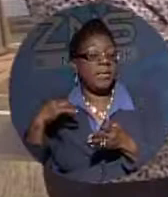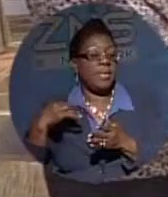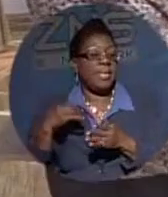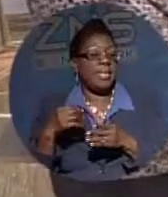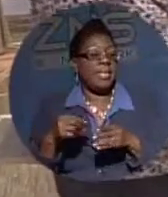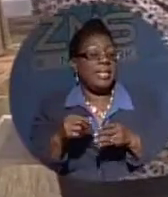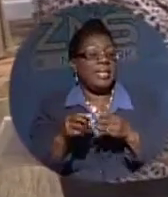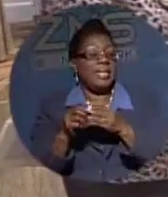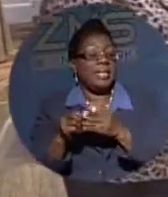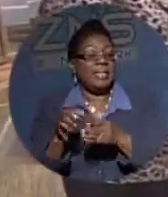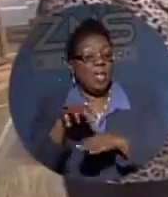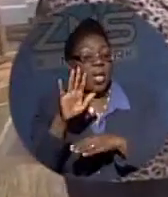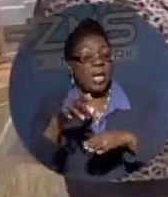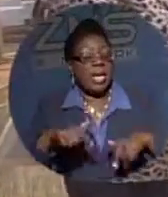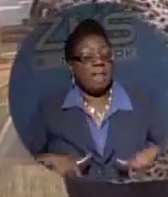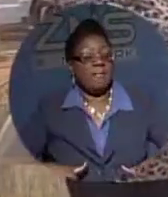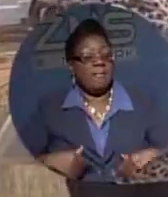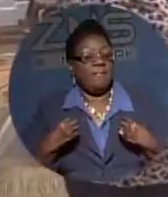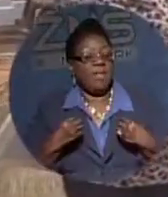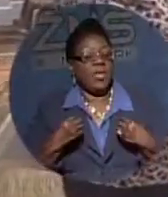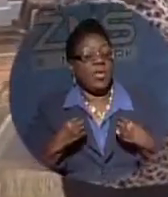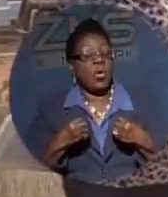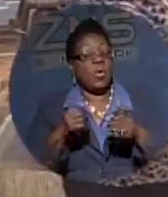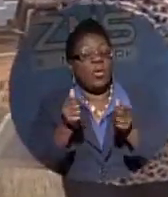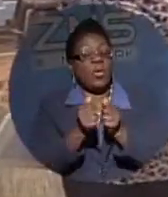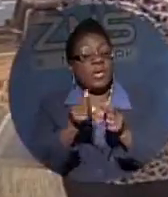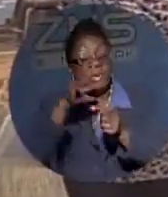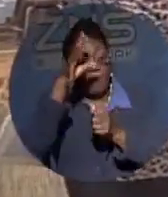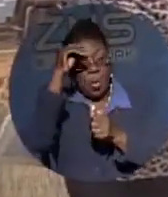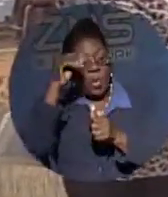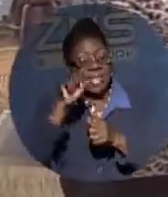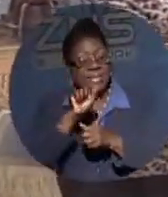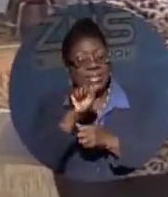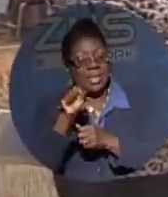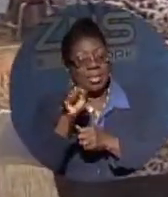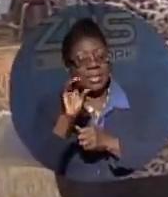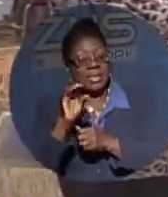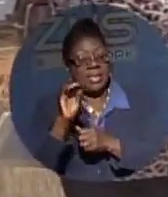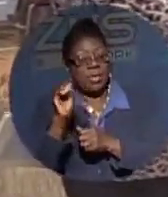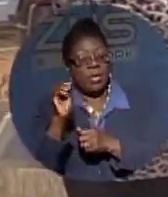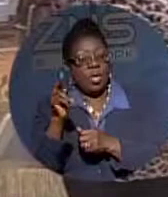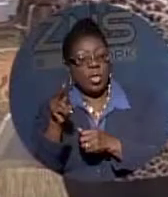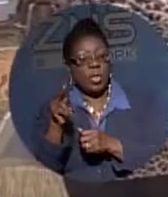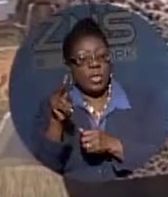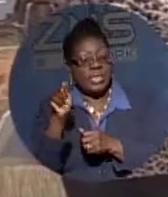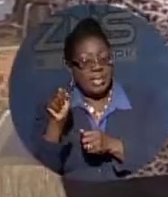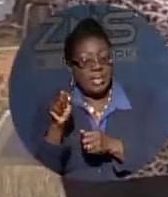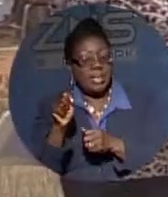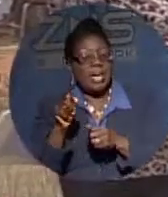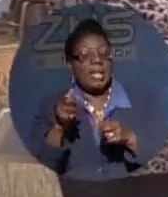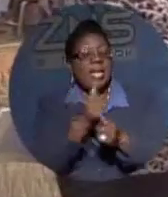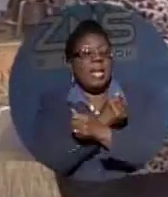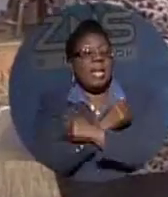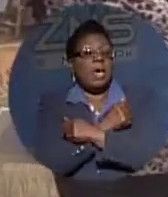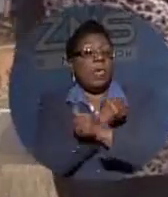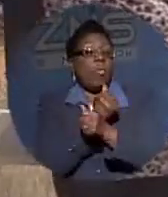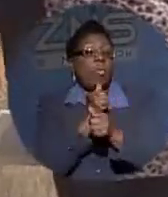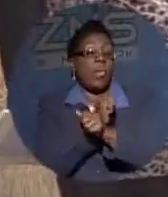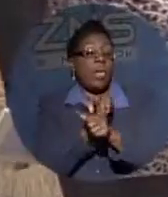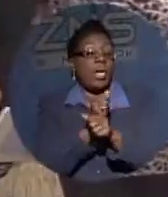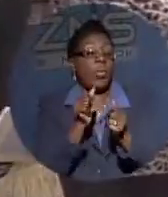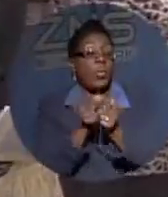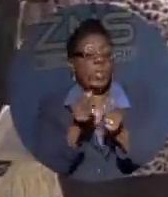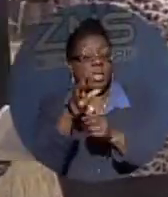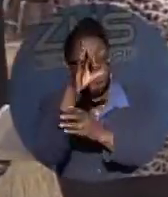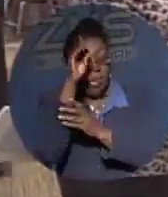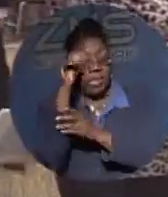the Boy Scouts for 50 years for a reason, I guess. Yes, you have to be dedicated and committed. I love working with the boys. I try to save at least, if